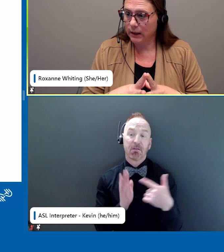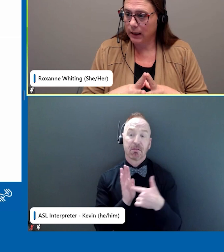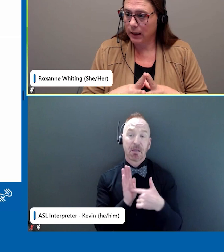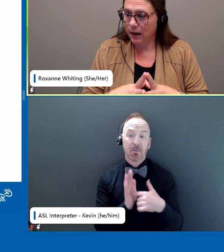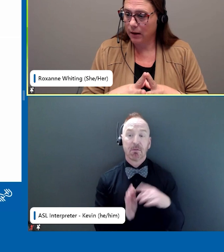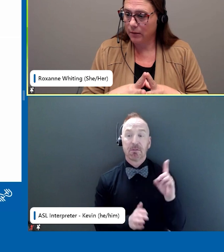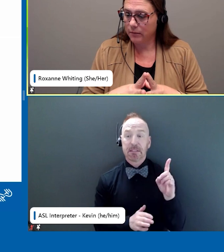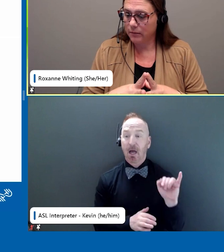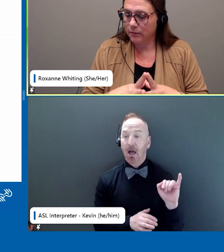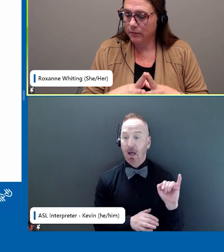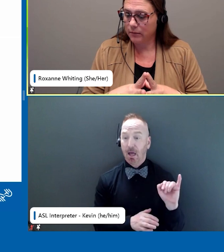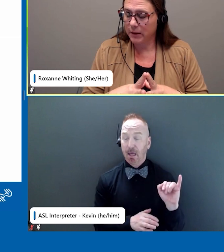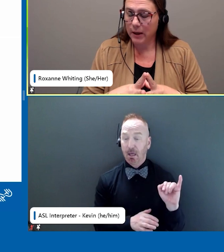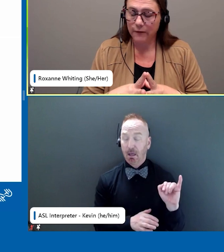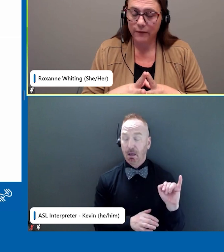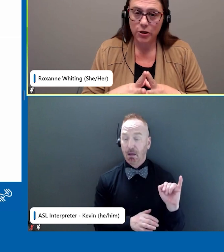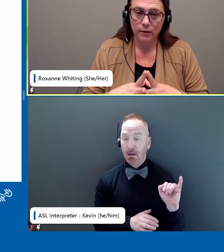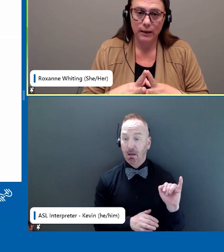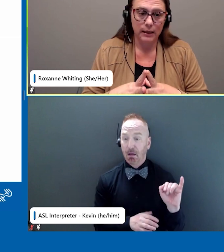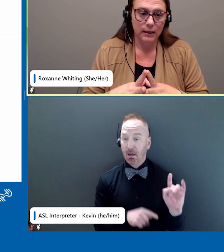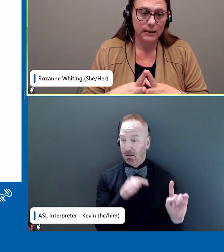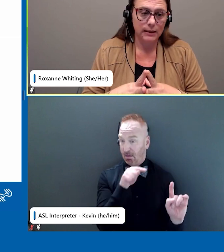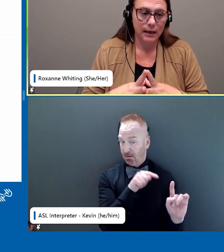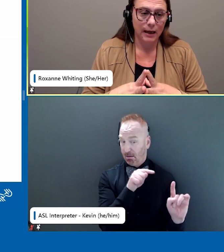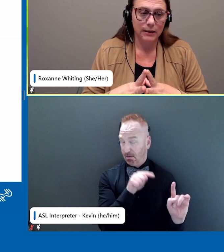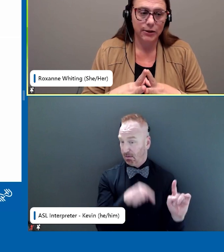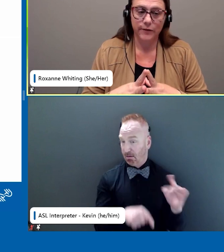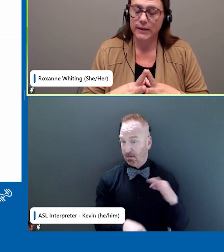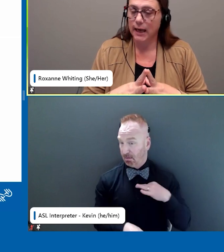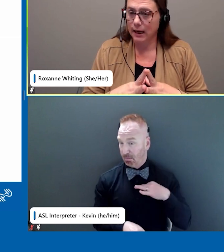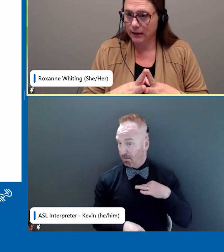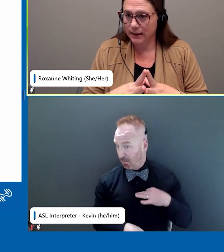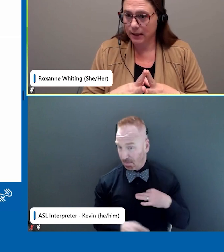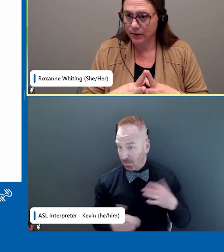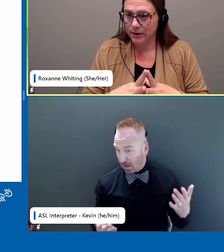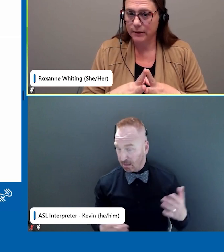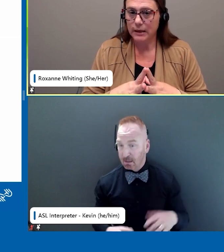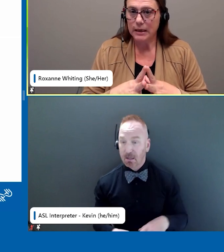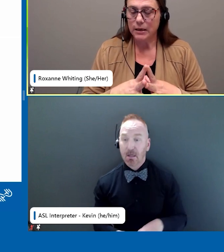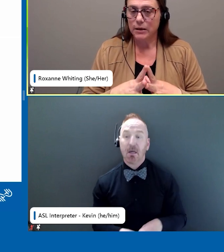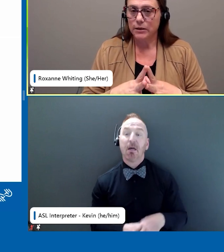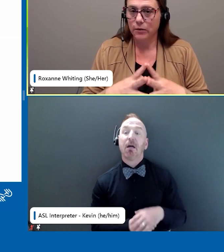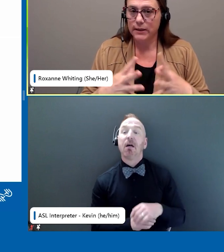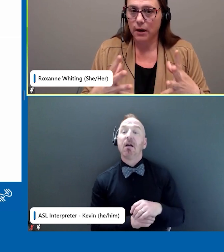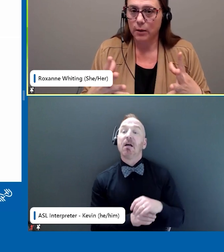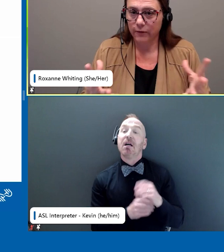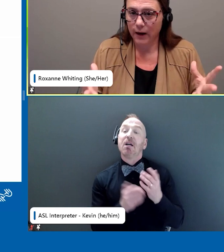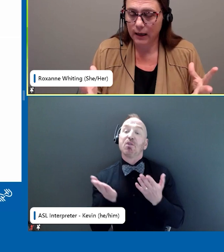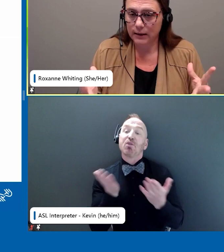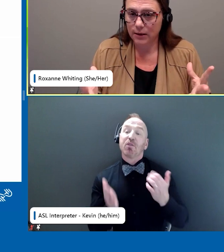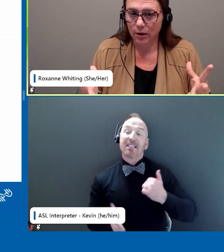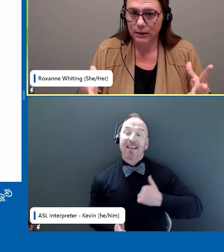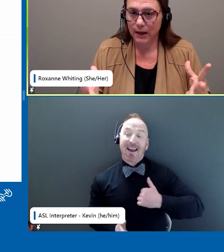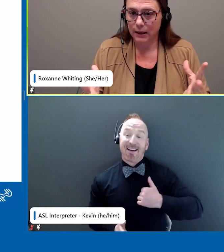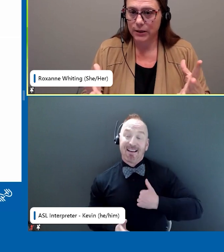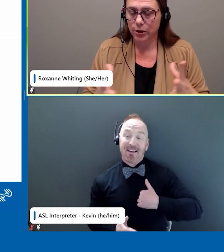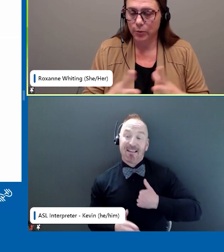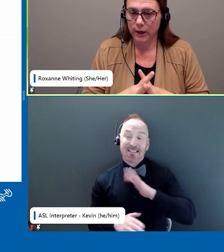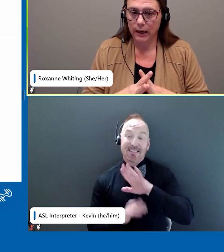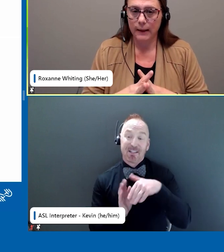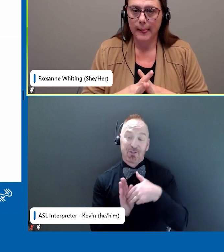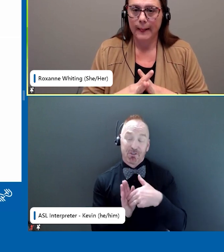would really be beneficial is at Service Canada centres. So Asign provides